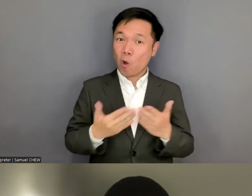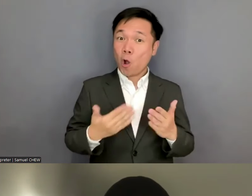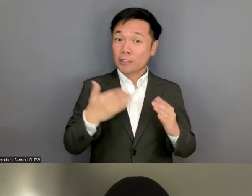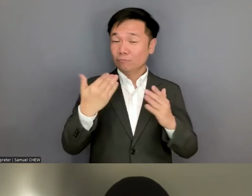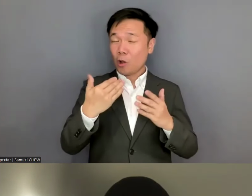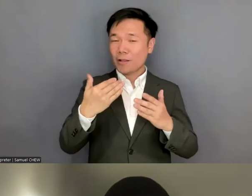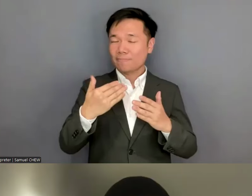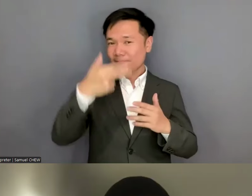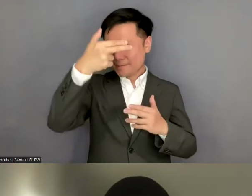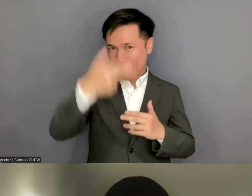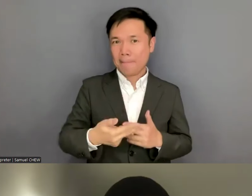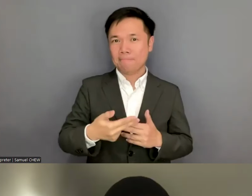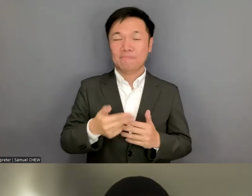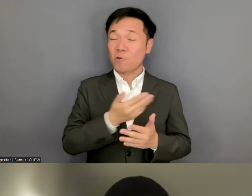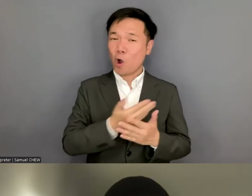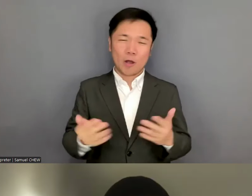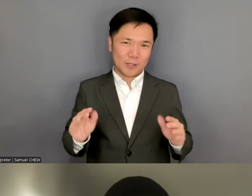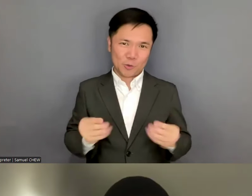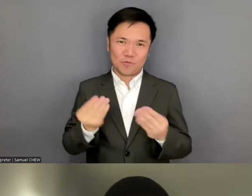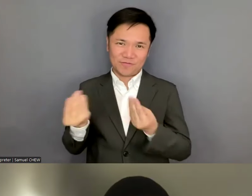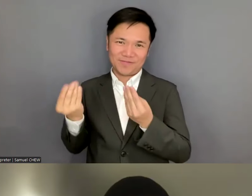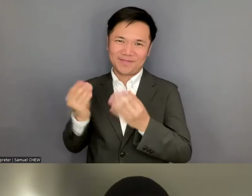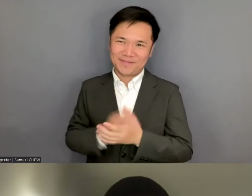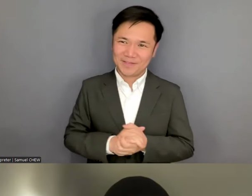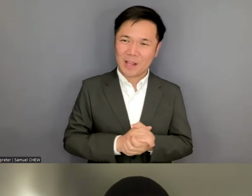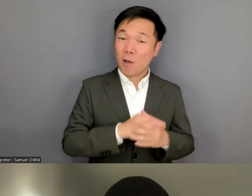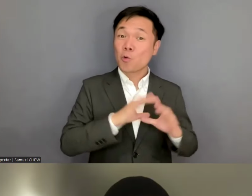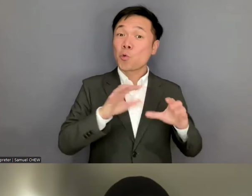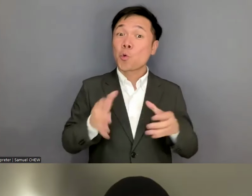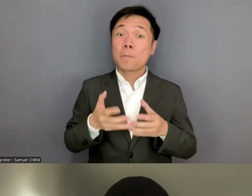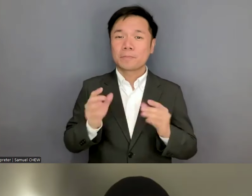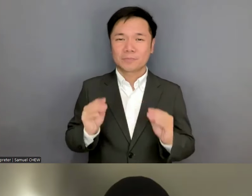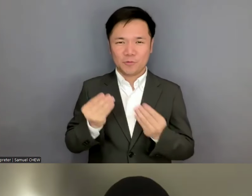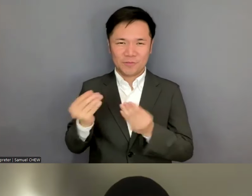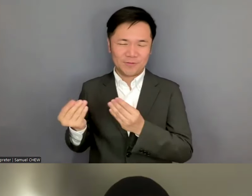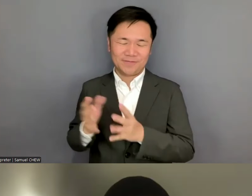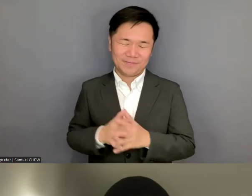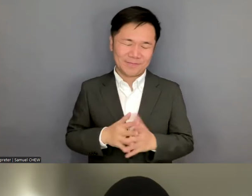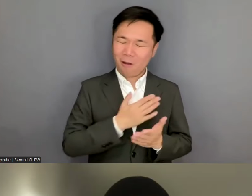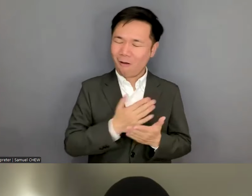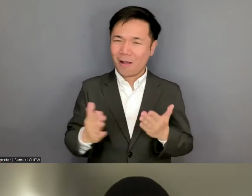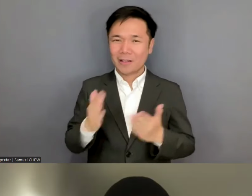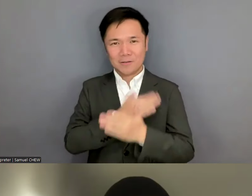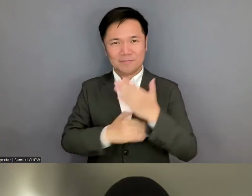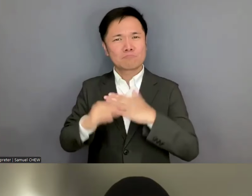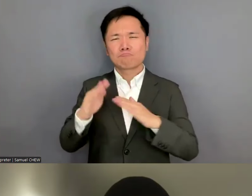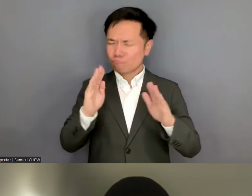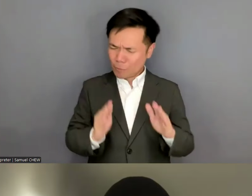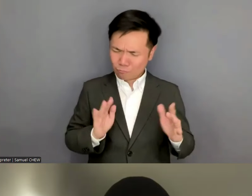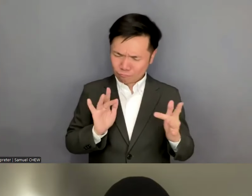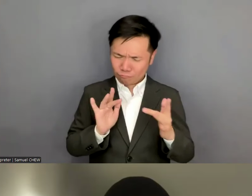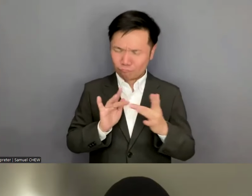the youth caucus, which means youth caucus, in which all youth with disabilities can participate, can